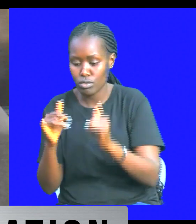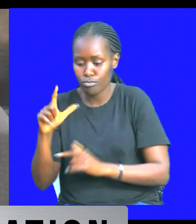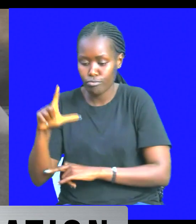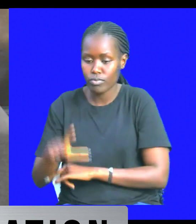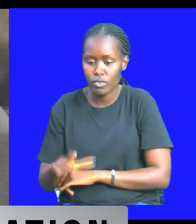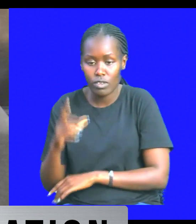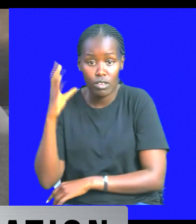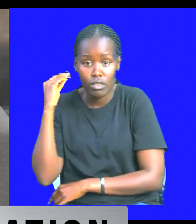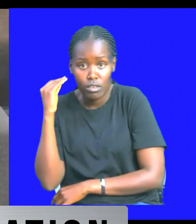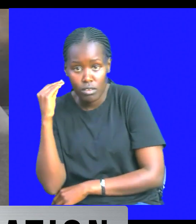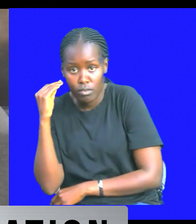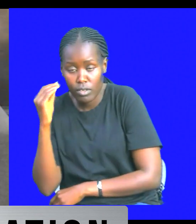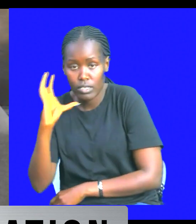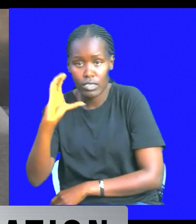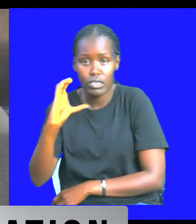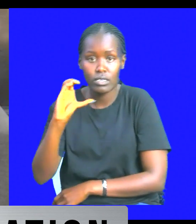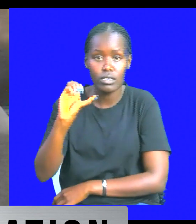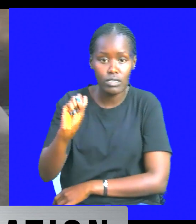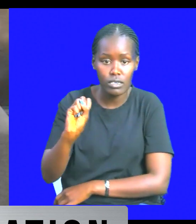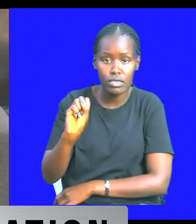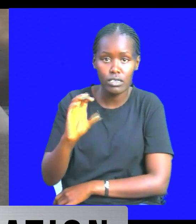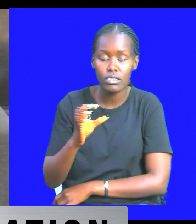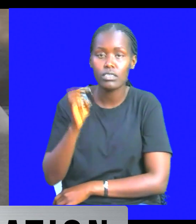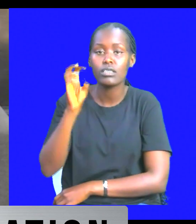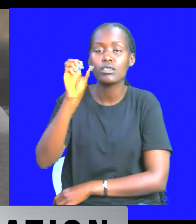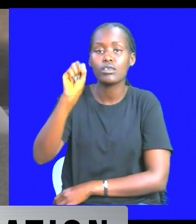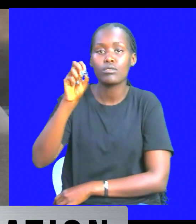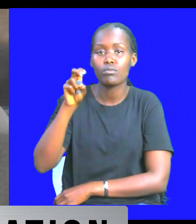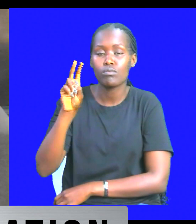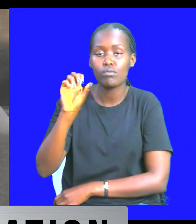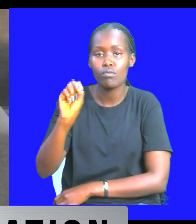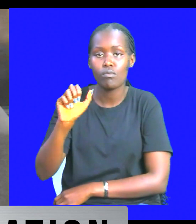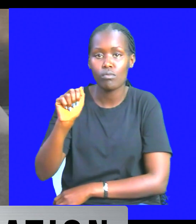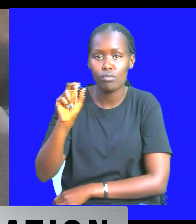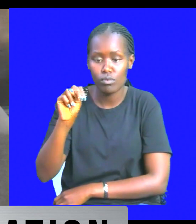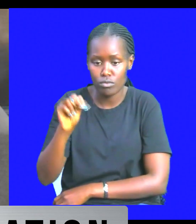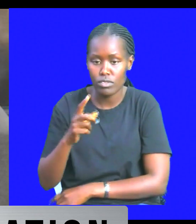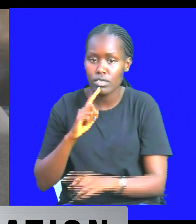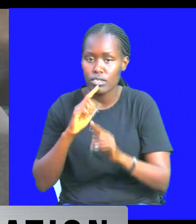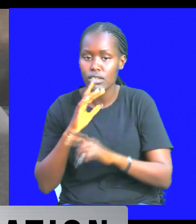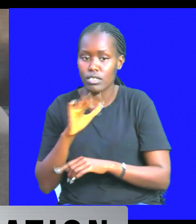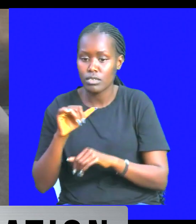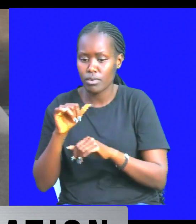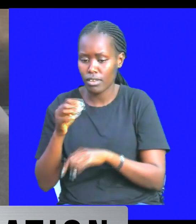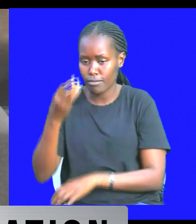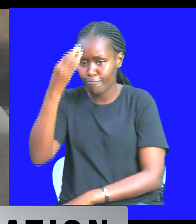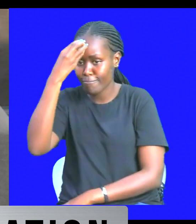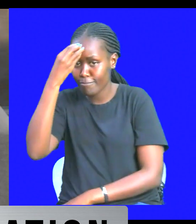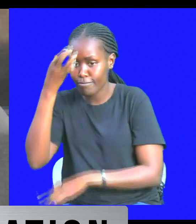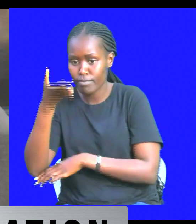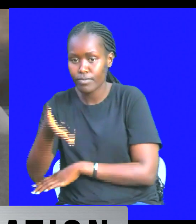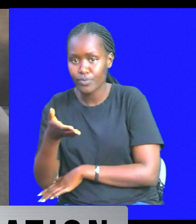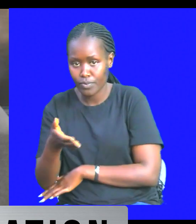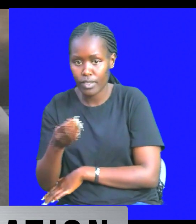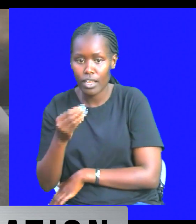had the CS Susan Nahumicha speaking yesterday akisema she was in Kitale. By the way, that's also my hometown.